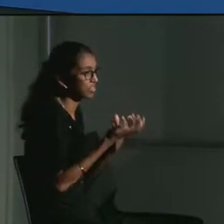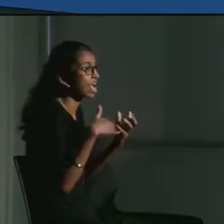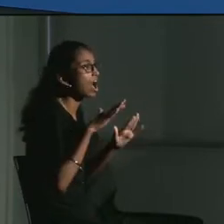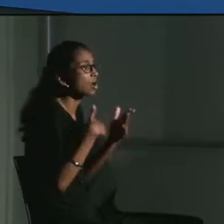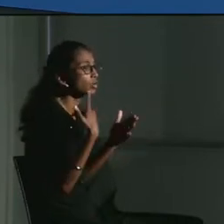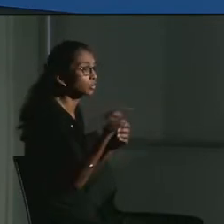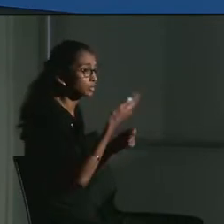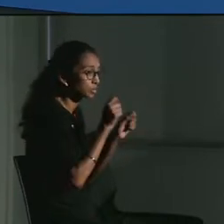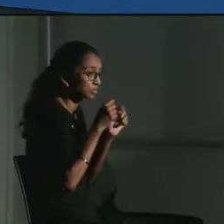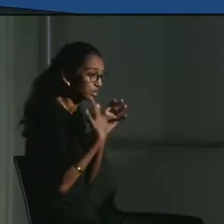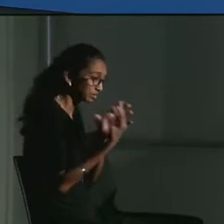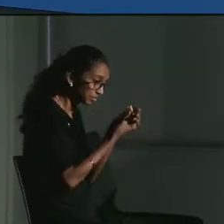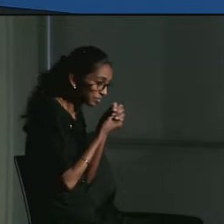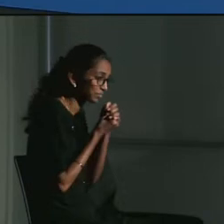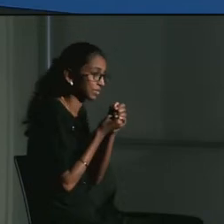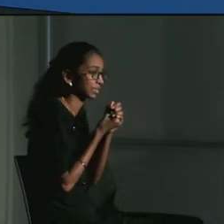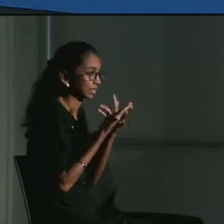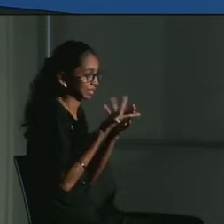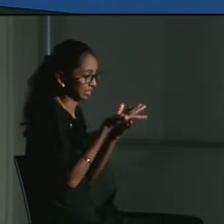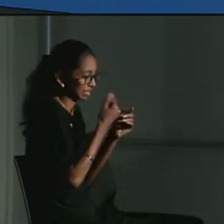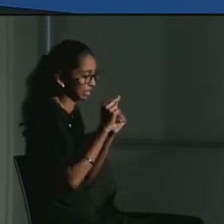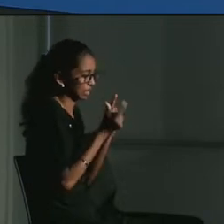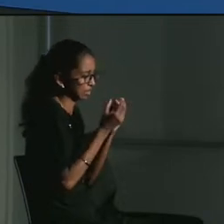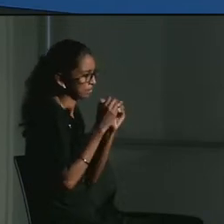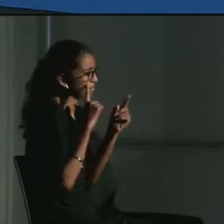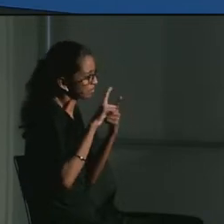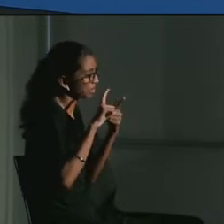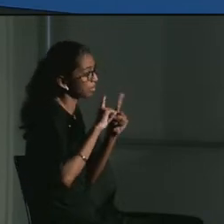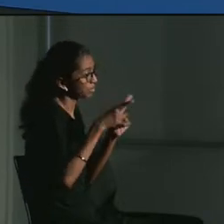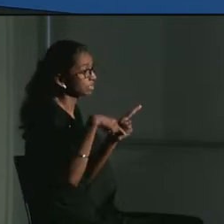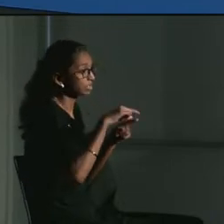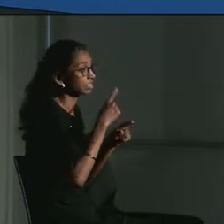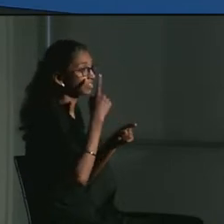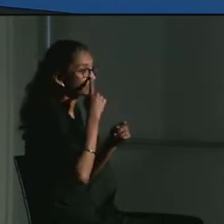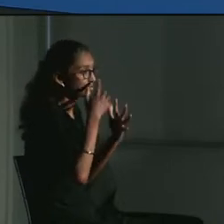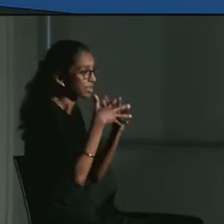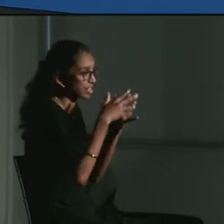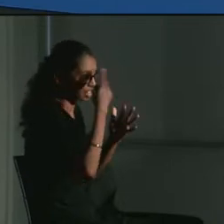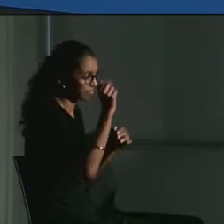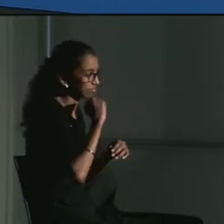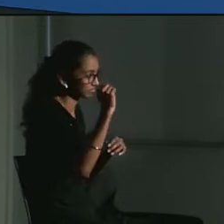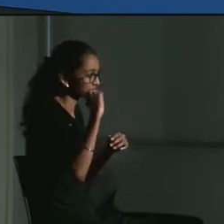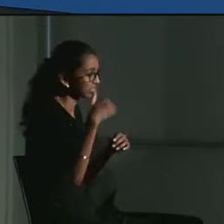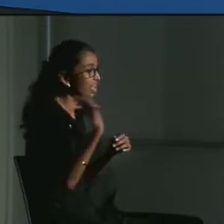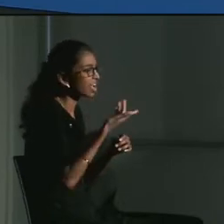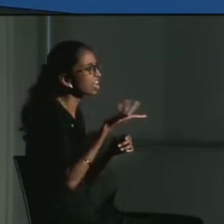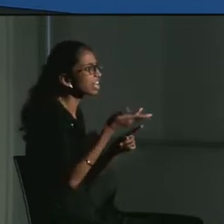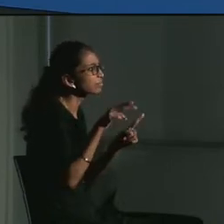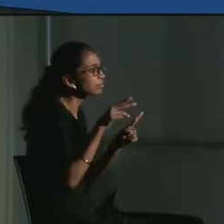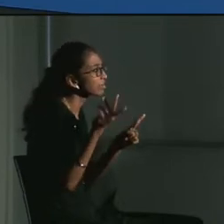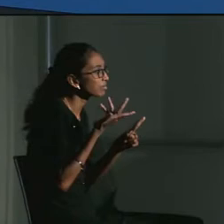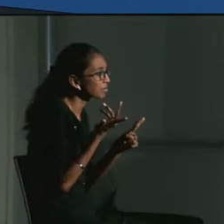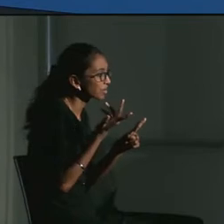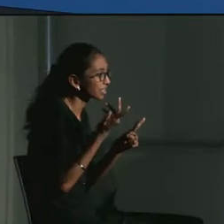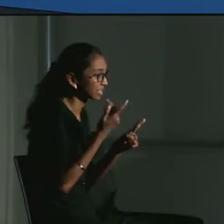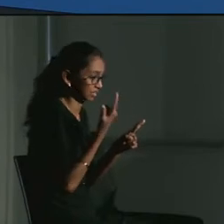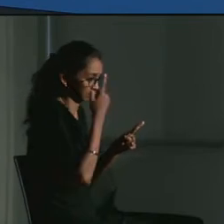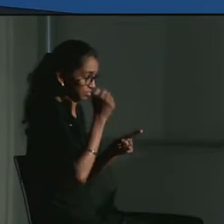together beyond as members of the public, but also as feminist allies? And what is feminist solidarity? And in terms of